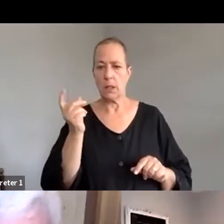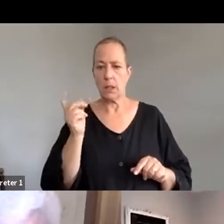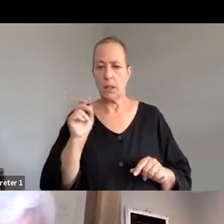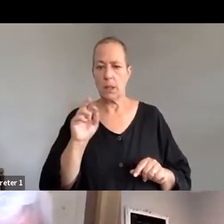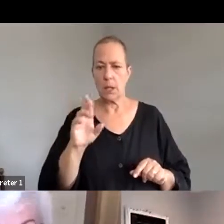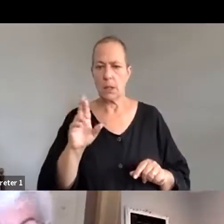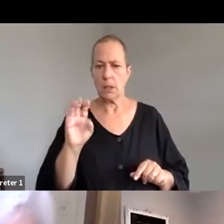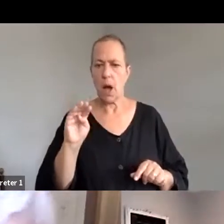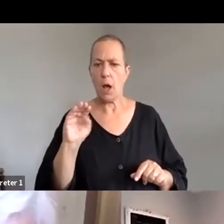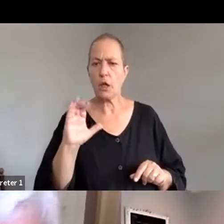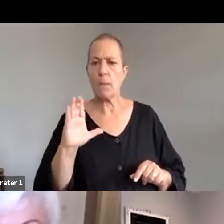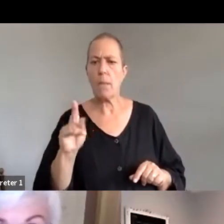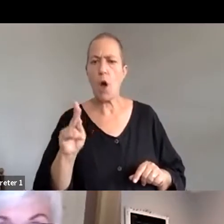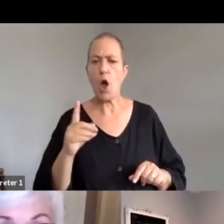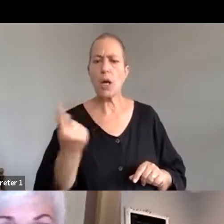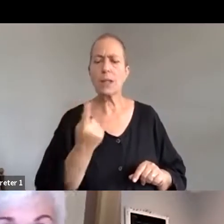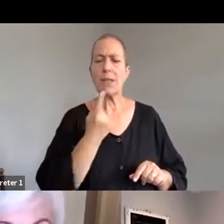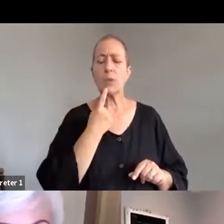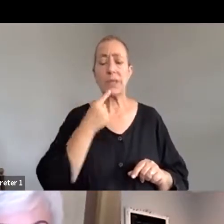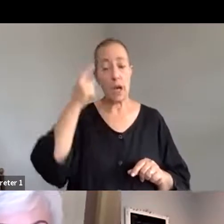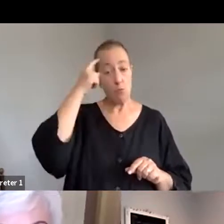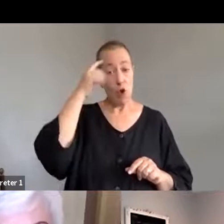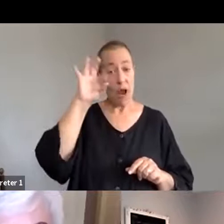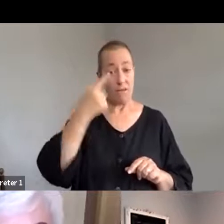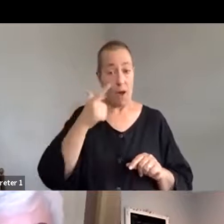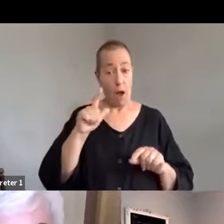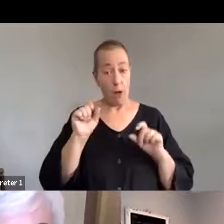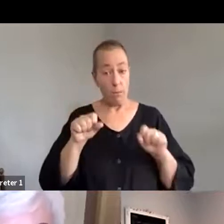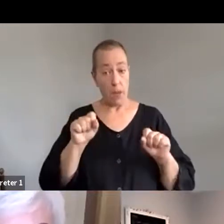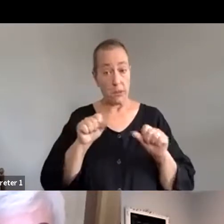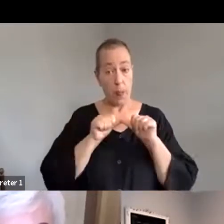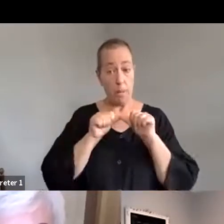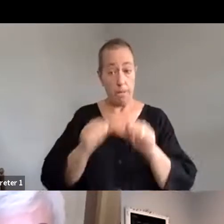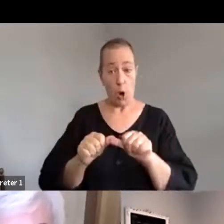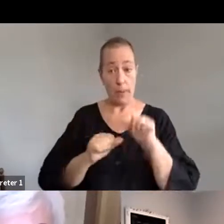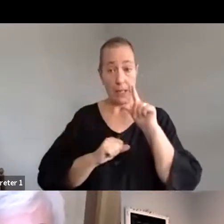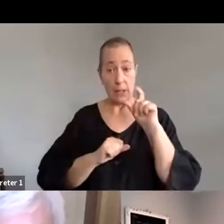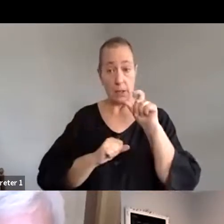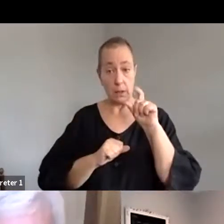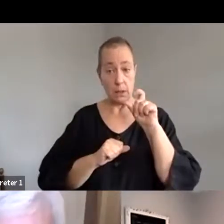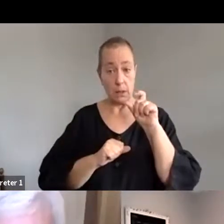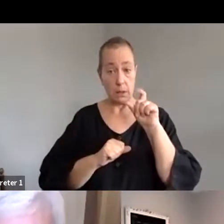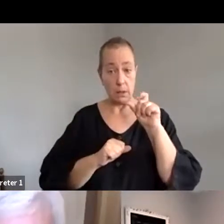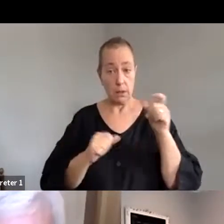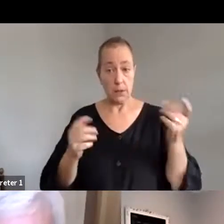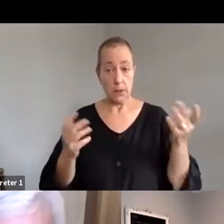someone wrote in and said, can brain fog be permanent? Do we know yet if that could be